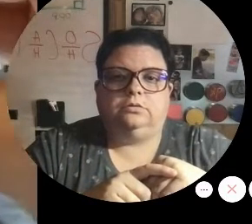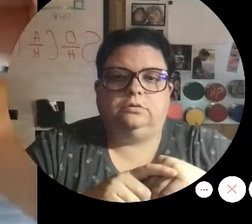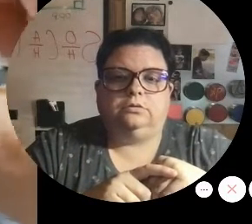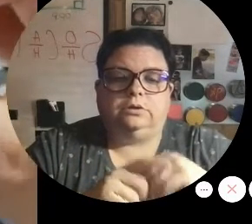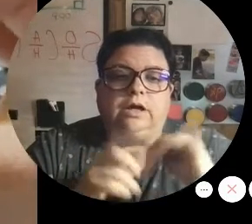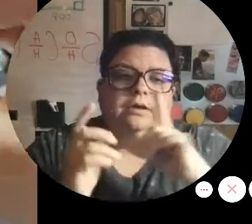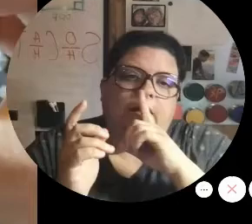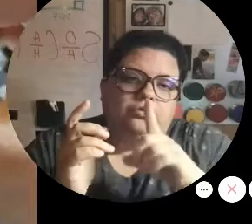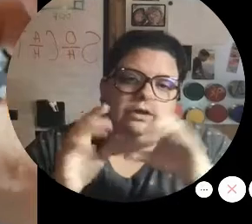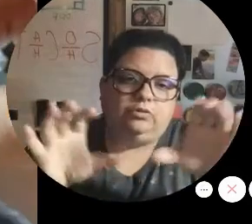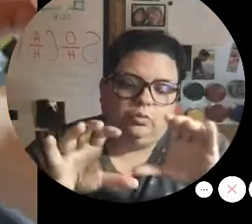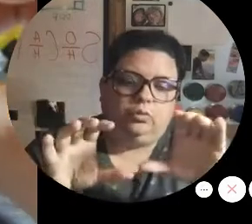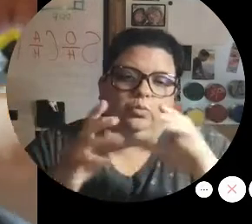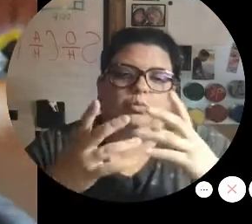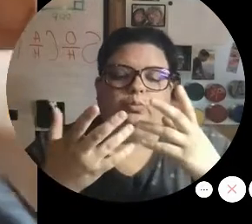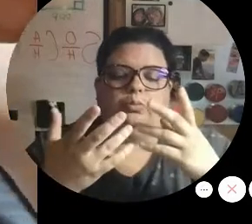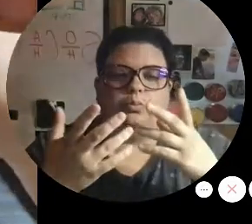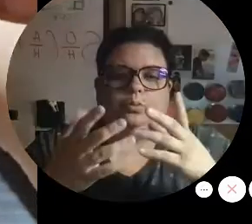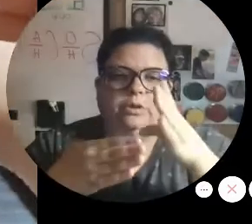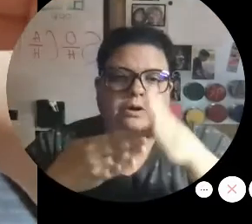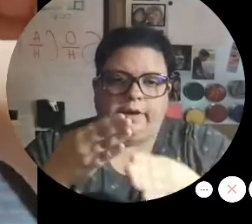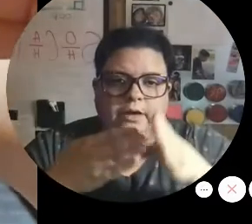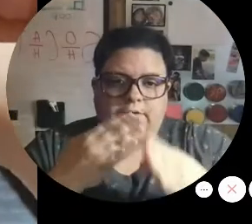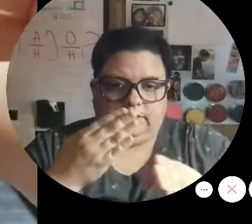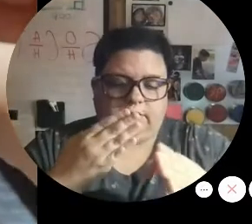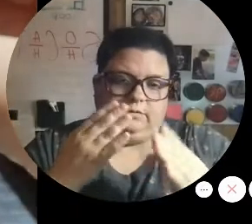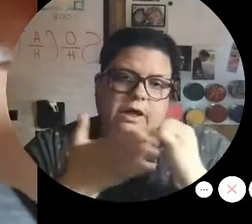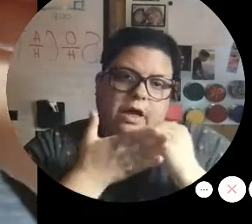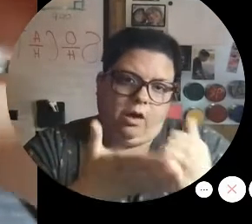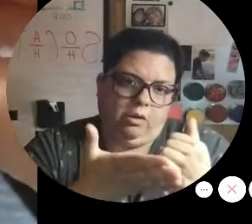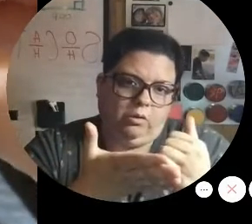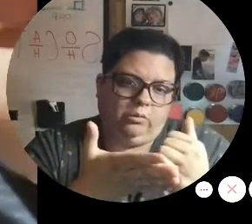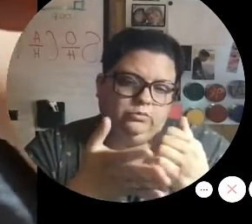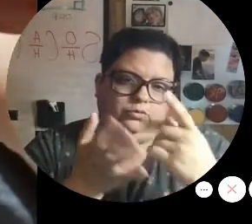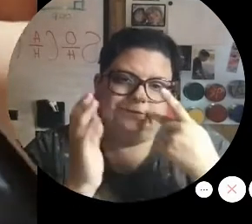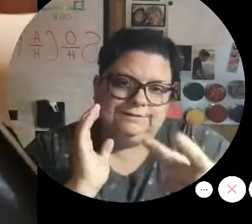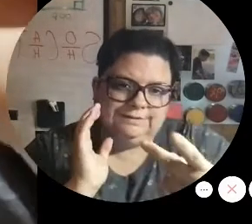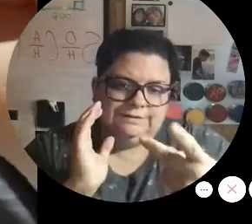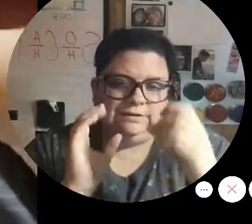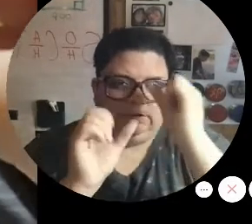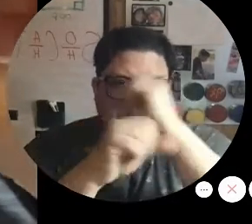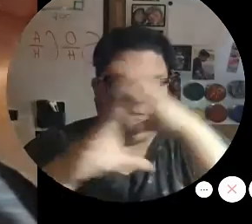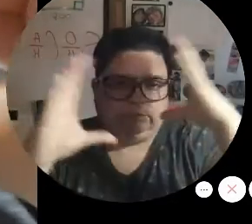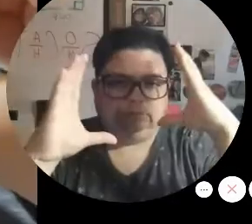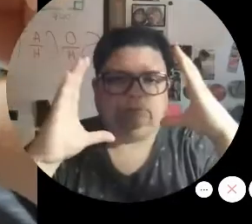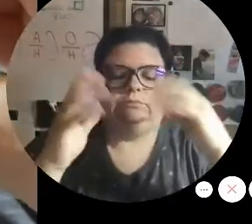and actually do the cutting, because that really helps to be able to see